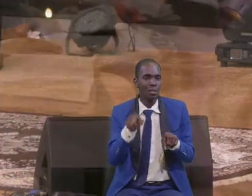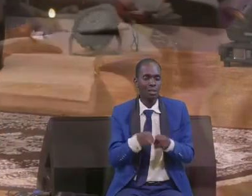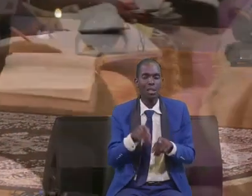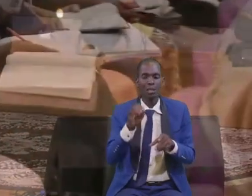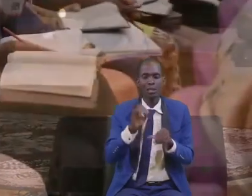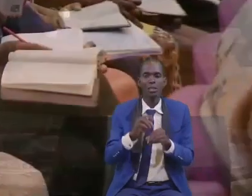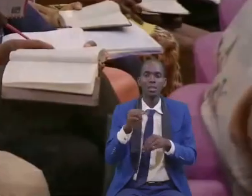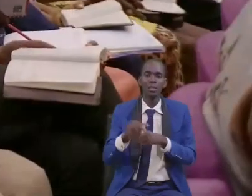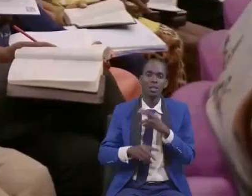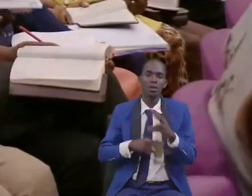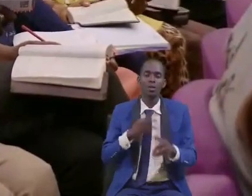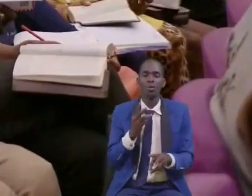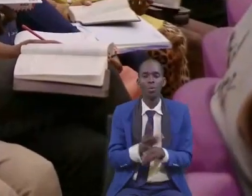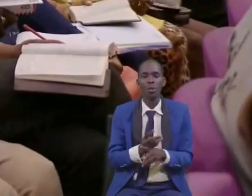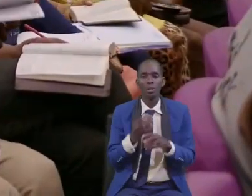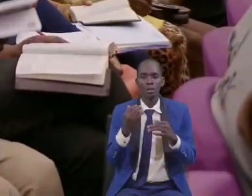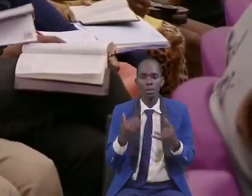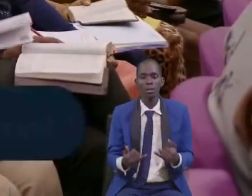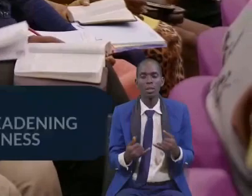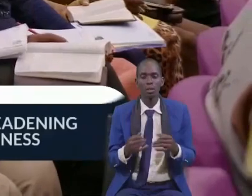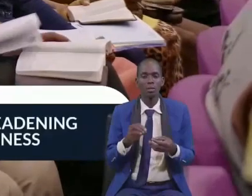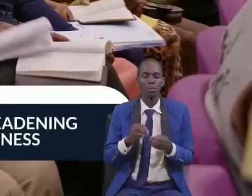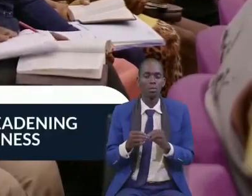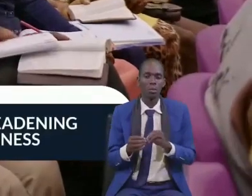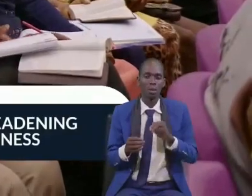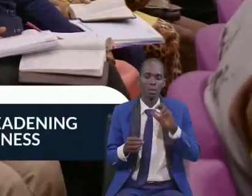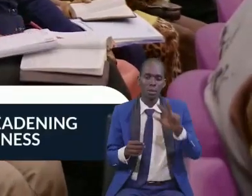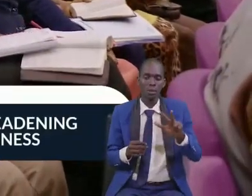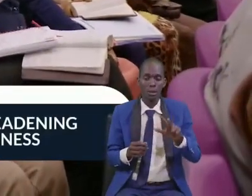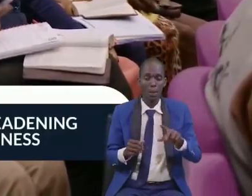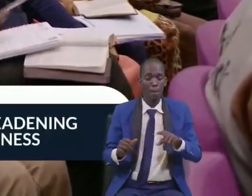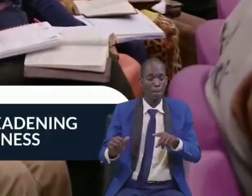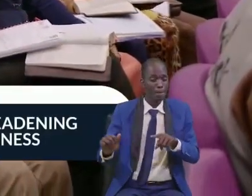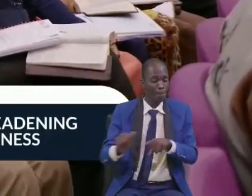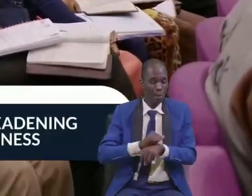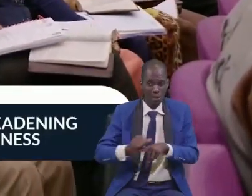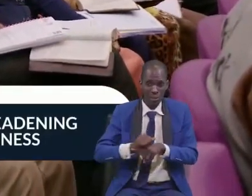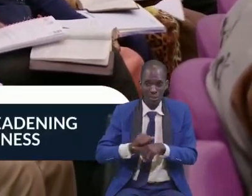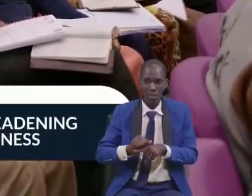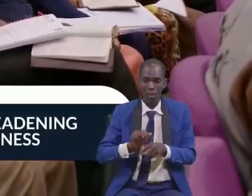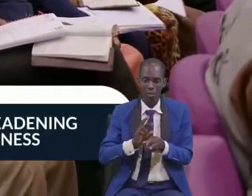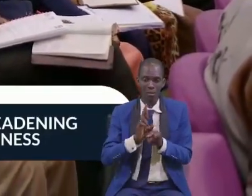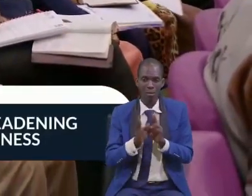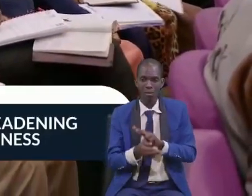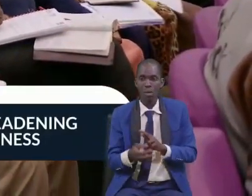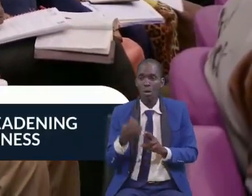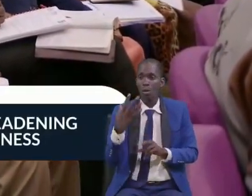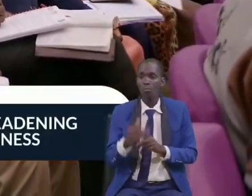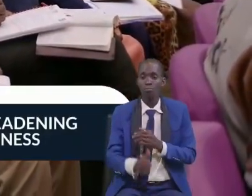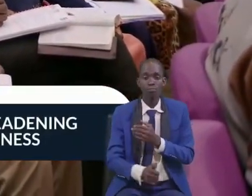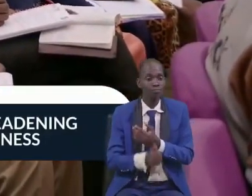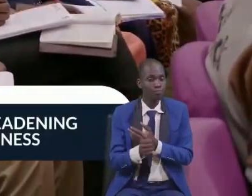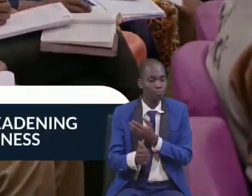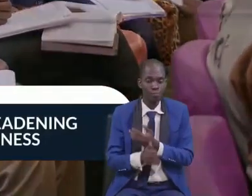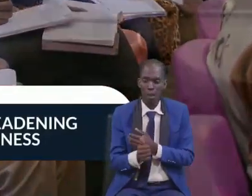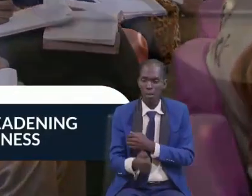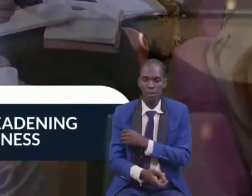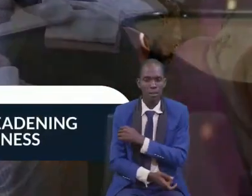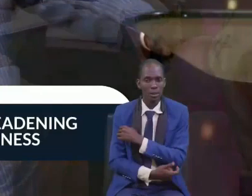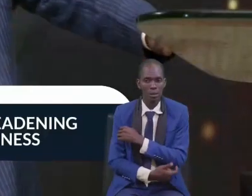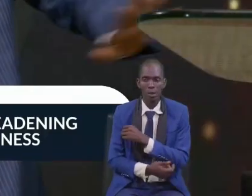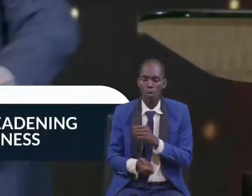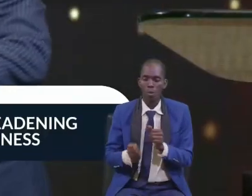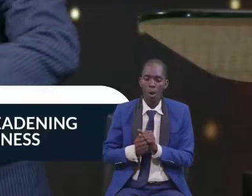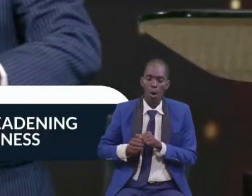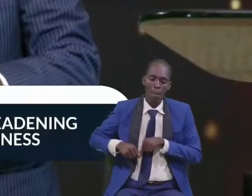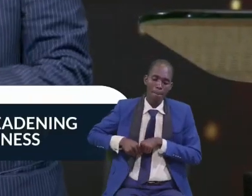we're looking at practical repentance of deadening temptations with